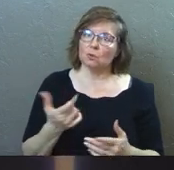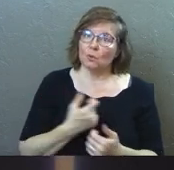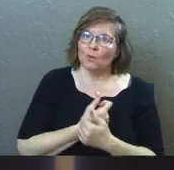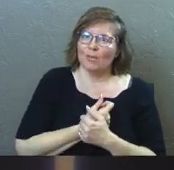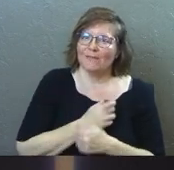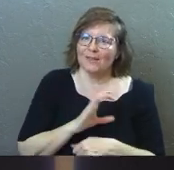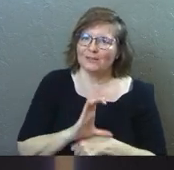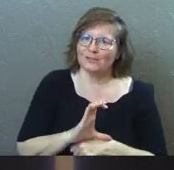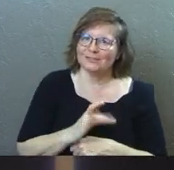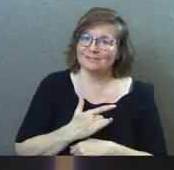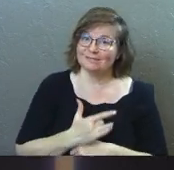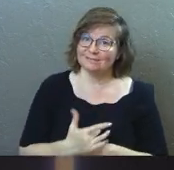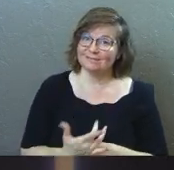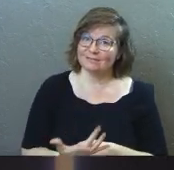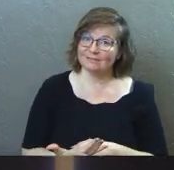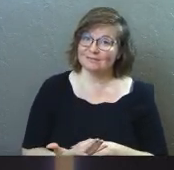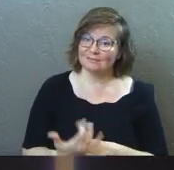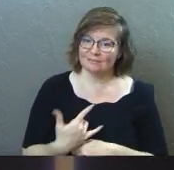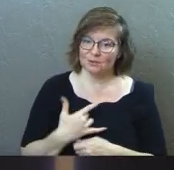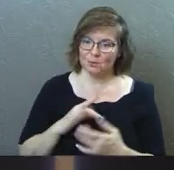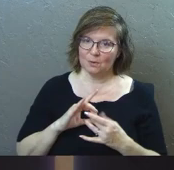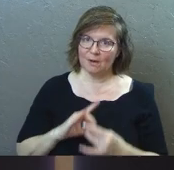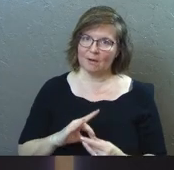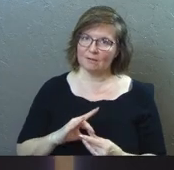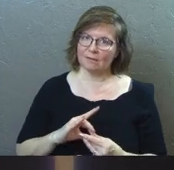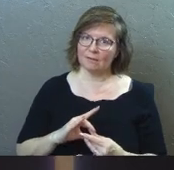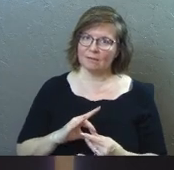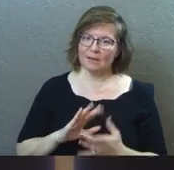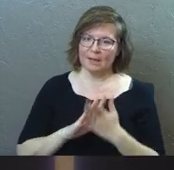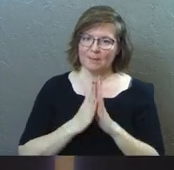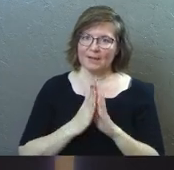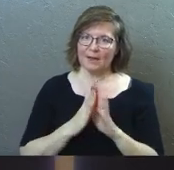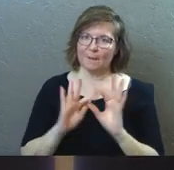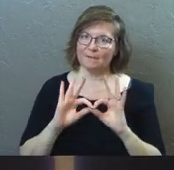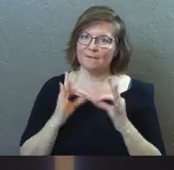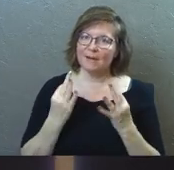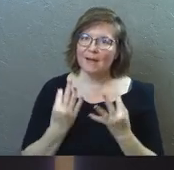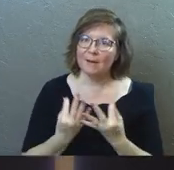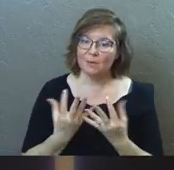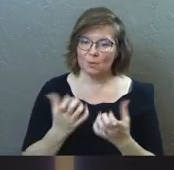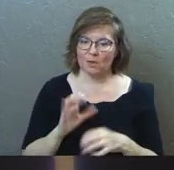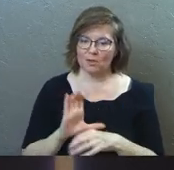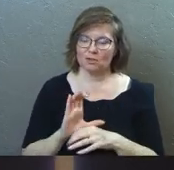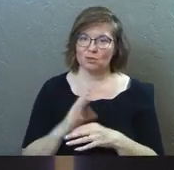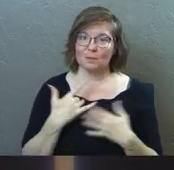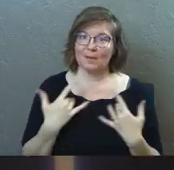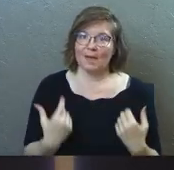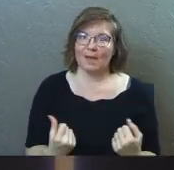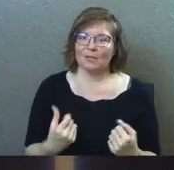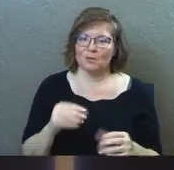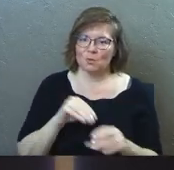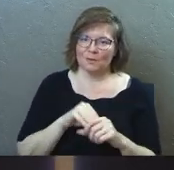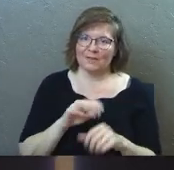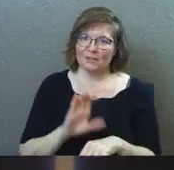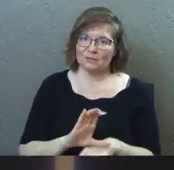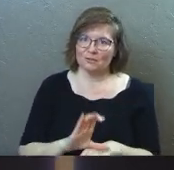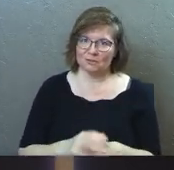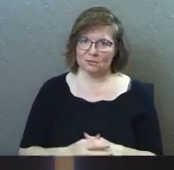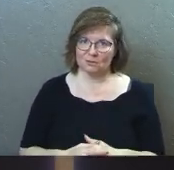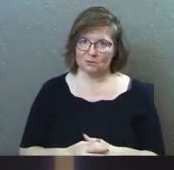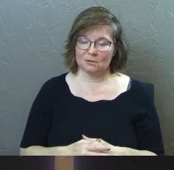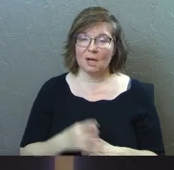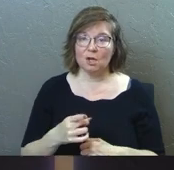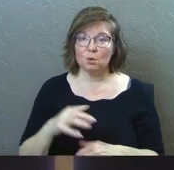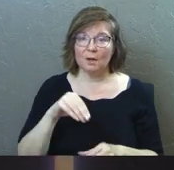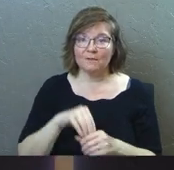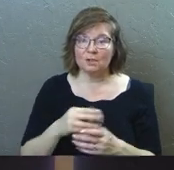you love that church. You connect. It becomes family. You want that church to be healthy. You invest in that church.